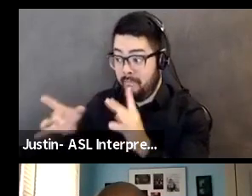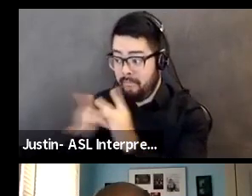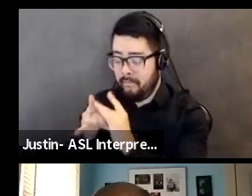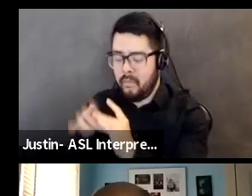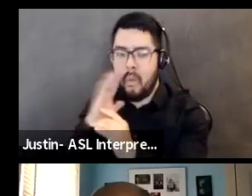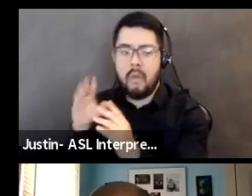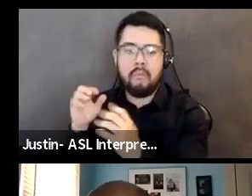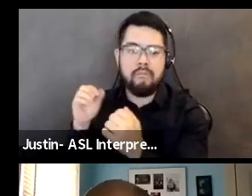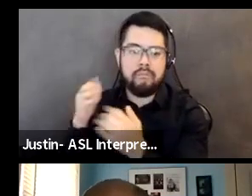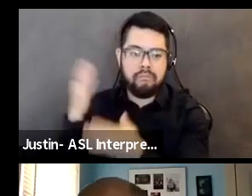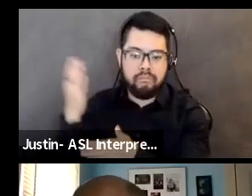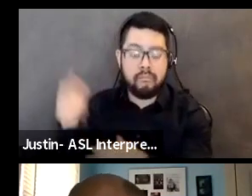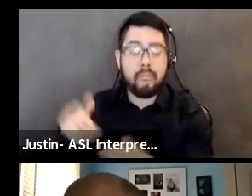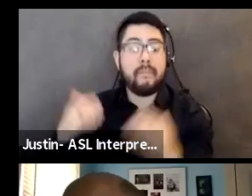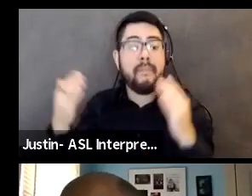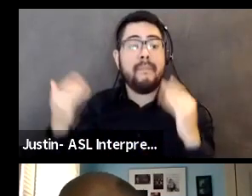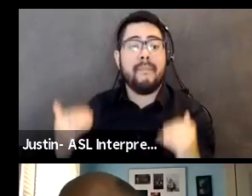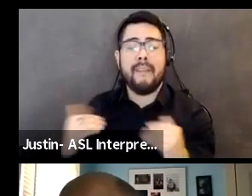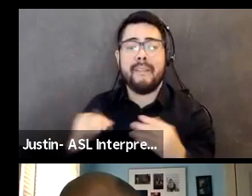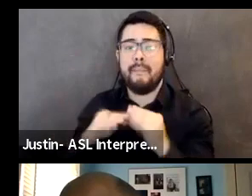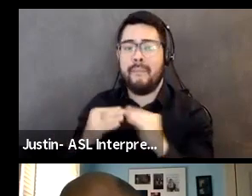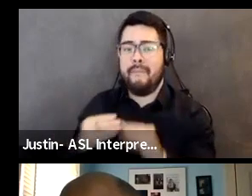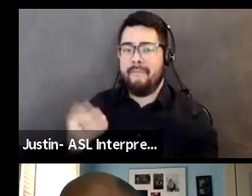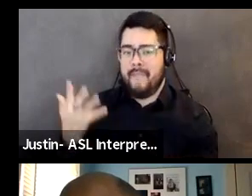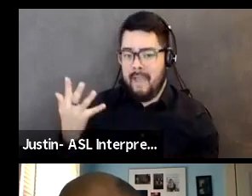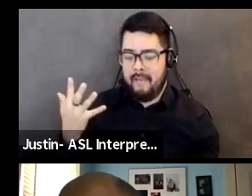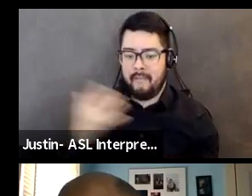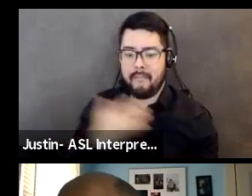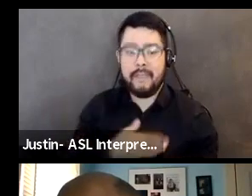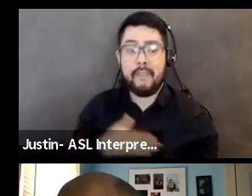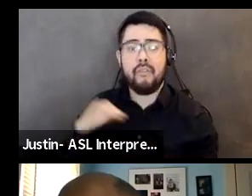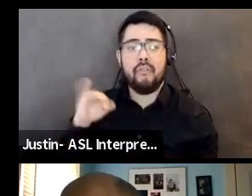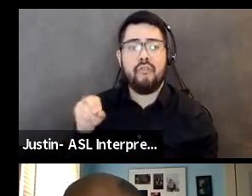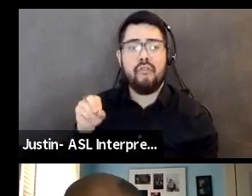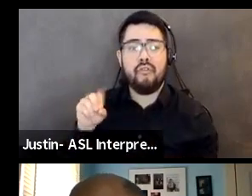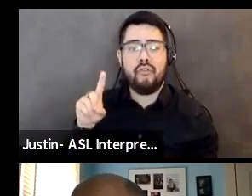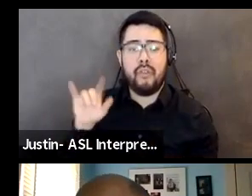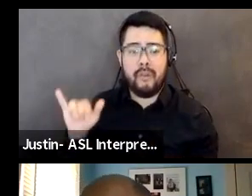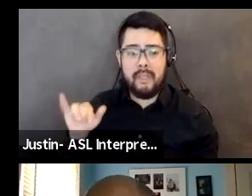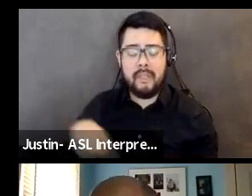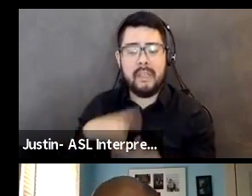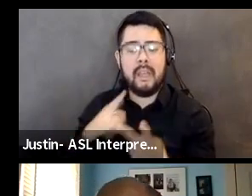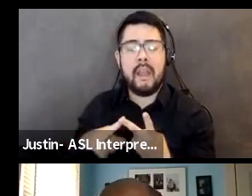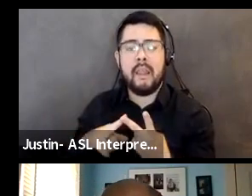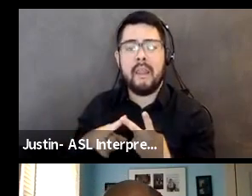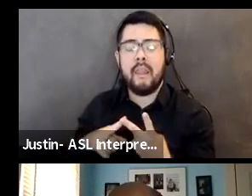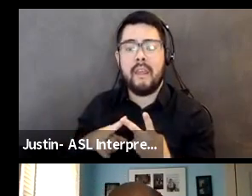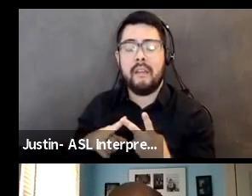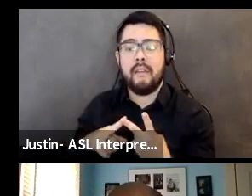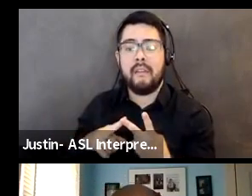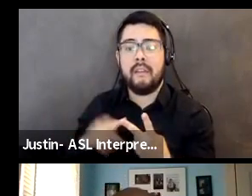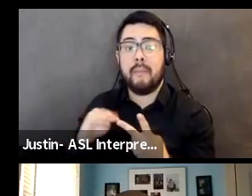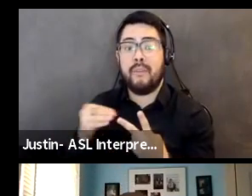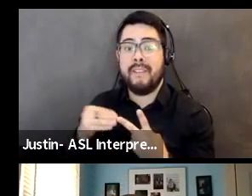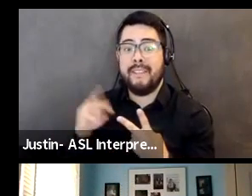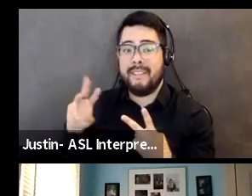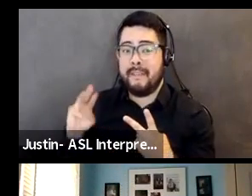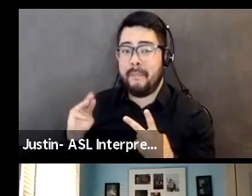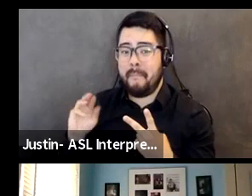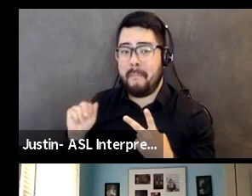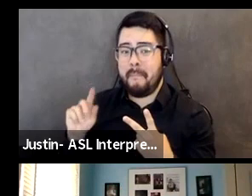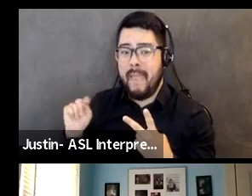next speakers then will be speaker number five please jody cantrell followed by speaker number six matt